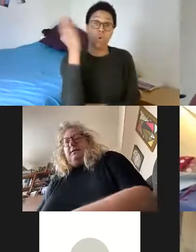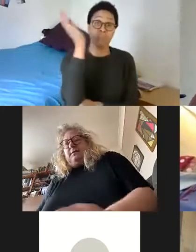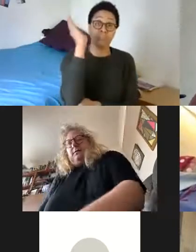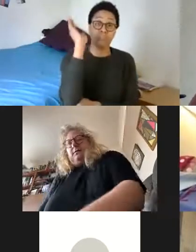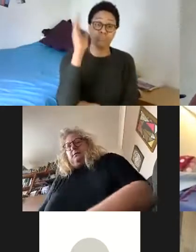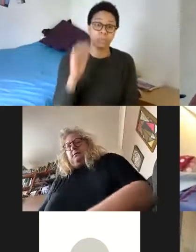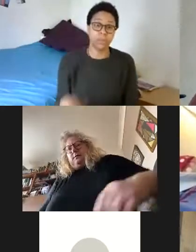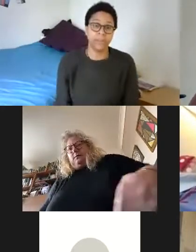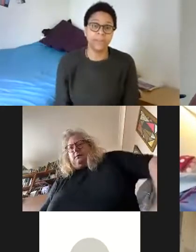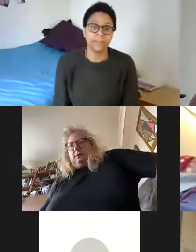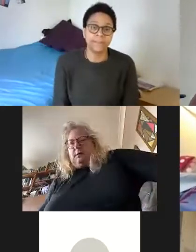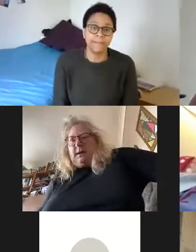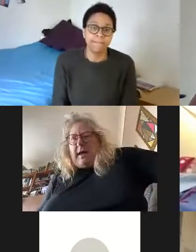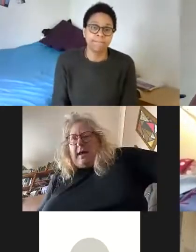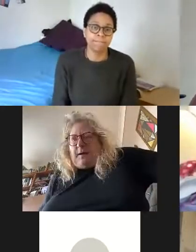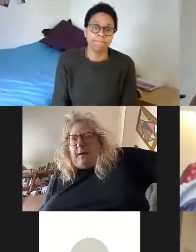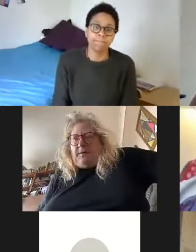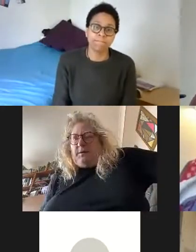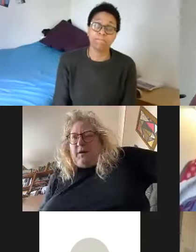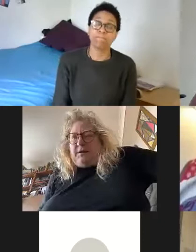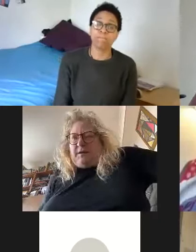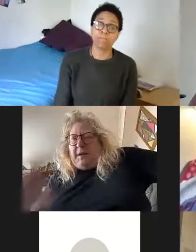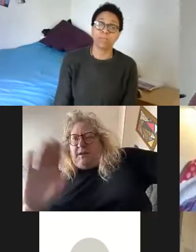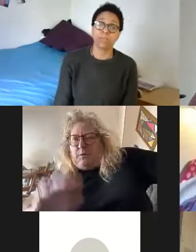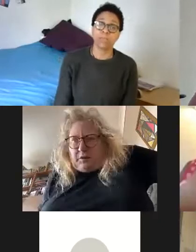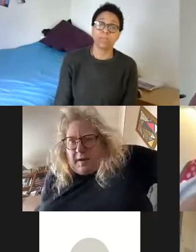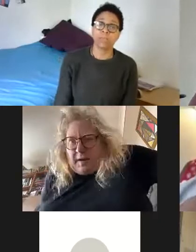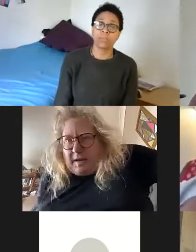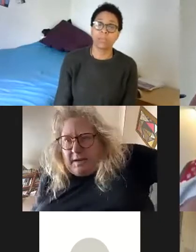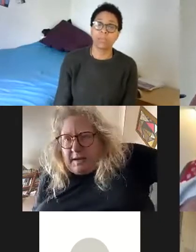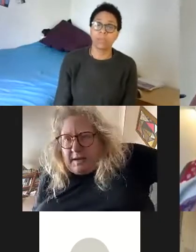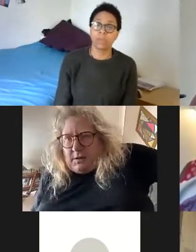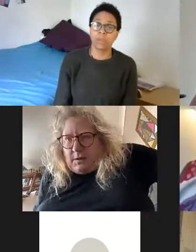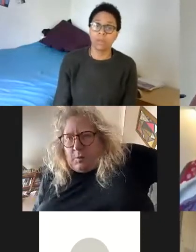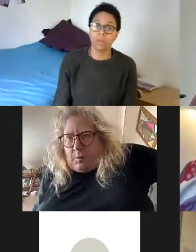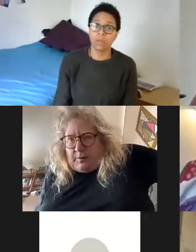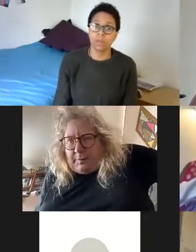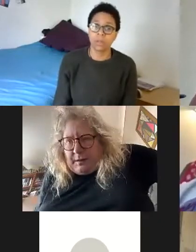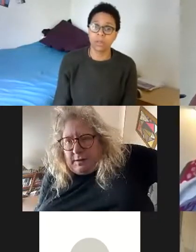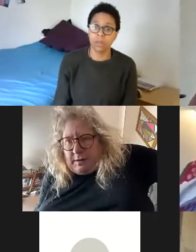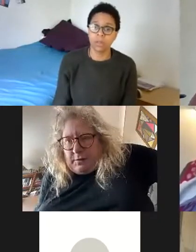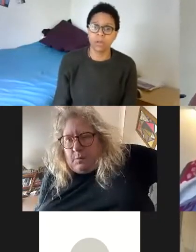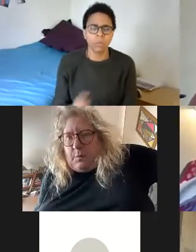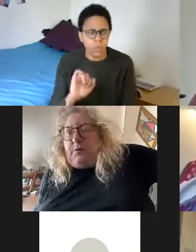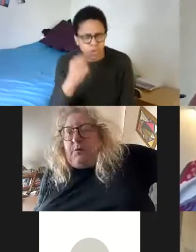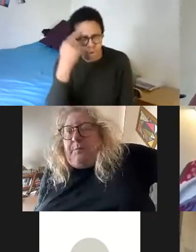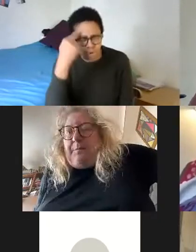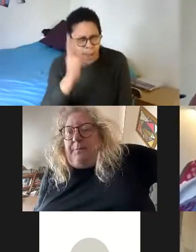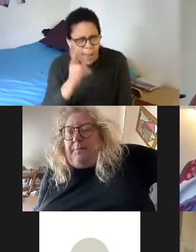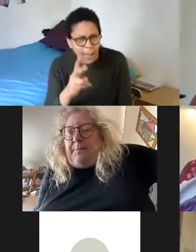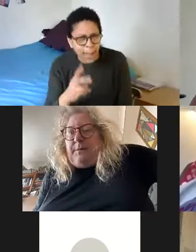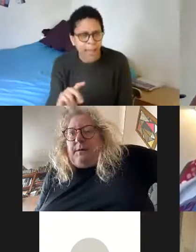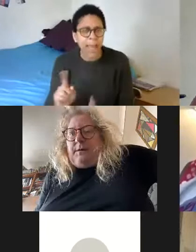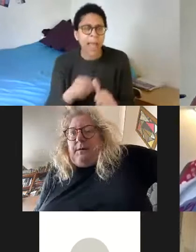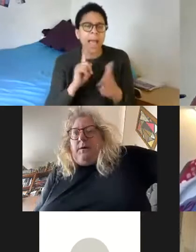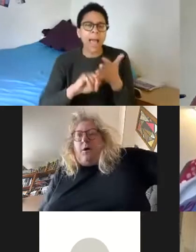discussing. Yeah, thank you for sharing that. It's what's your name again? Yeah. What's your name again? What's your name Alex, again?